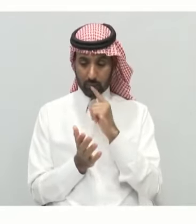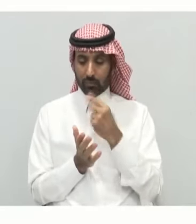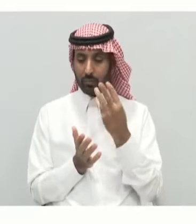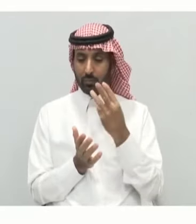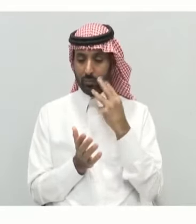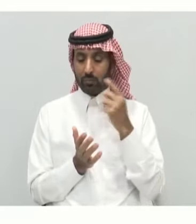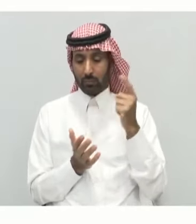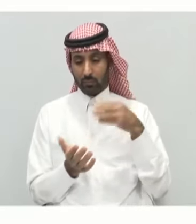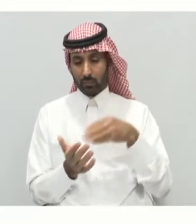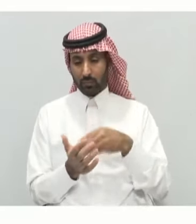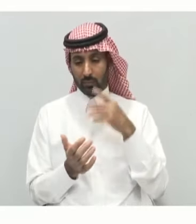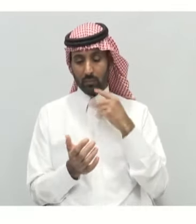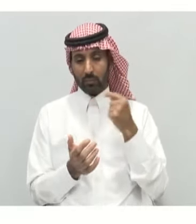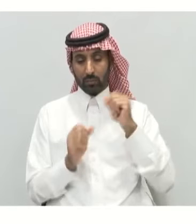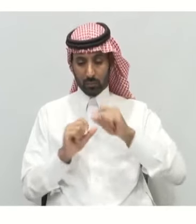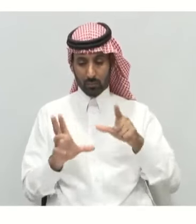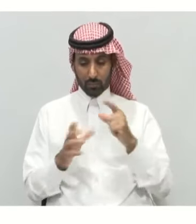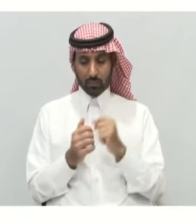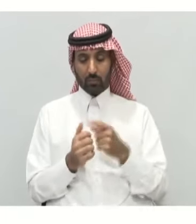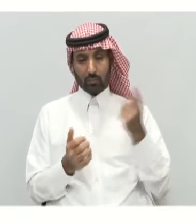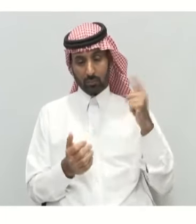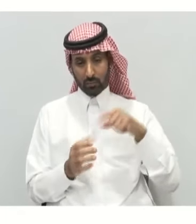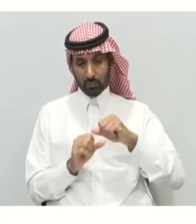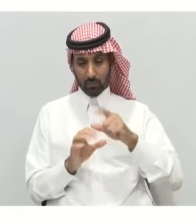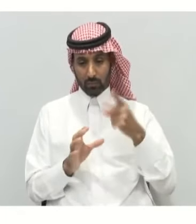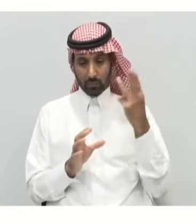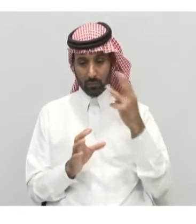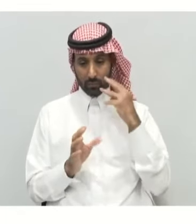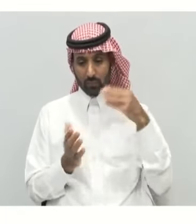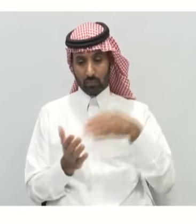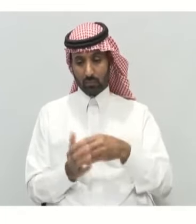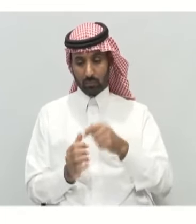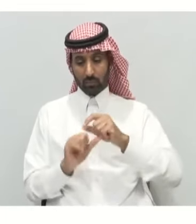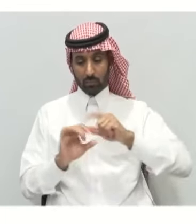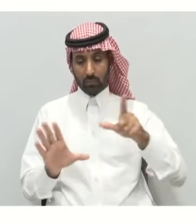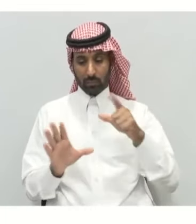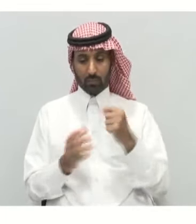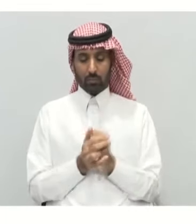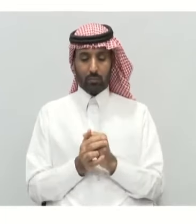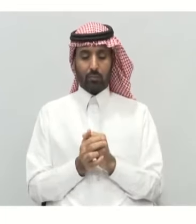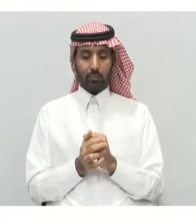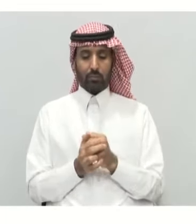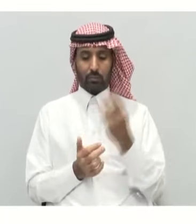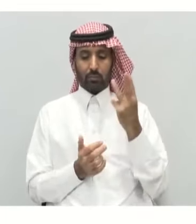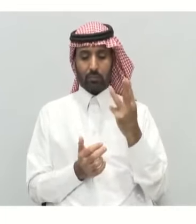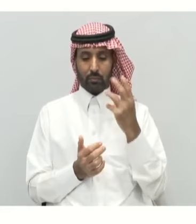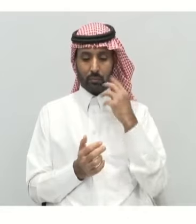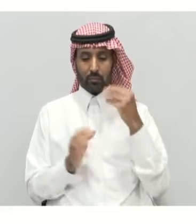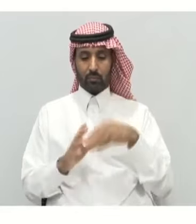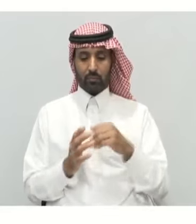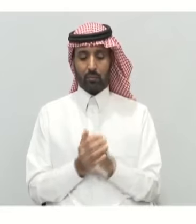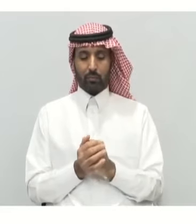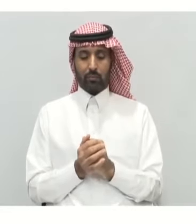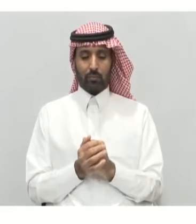three times a week? What subject does he have three times? So not once, not